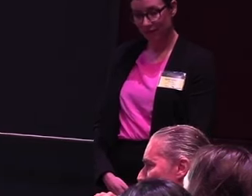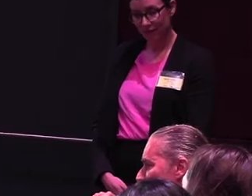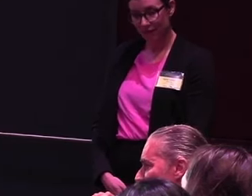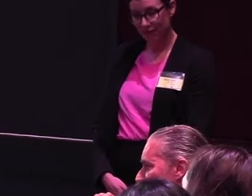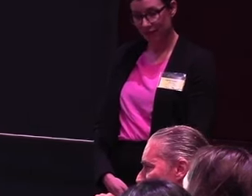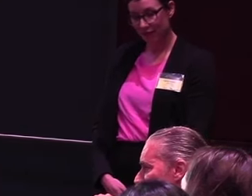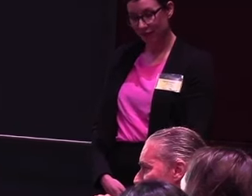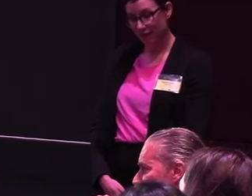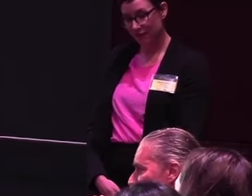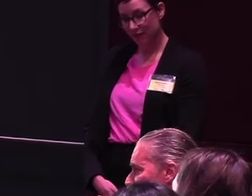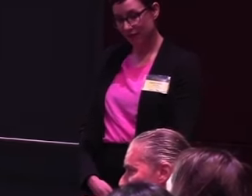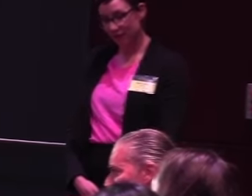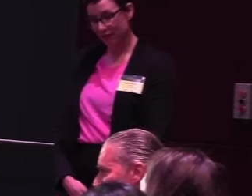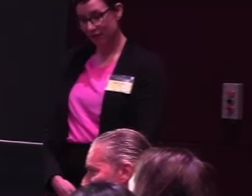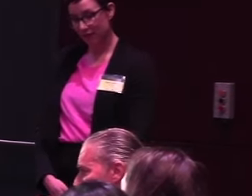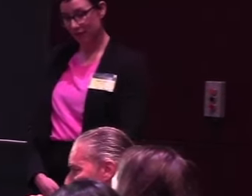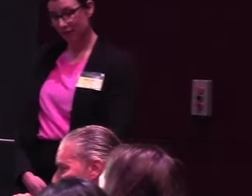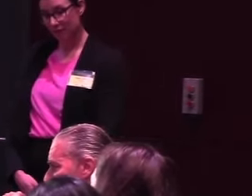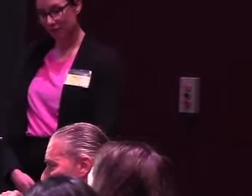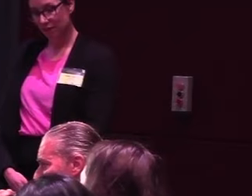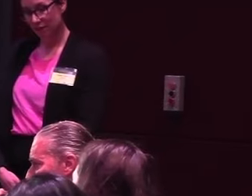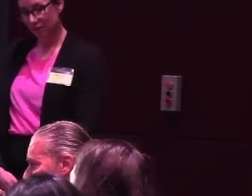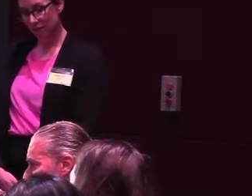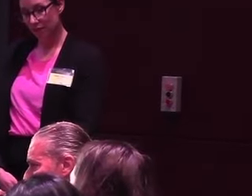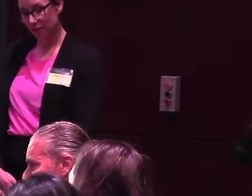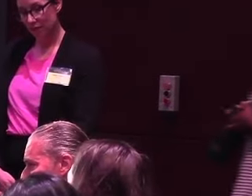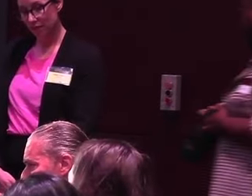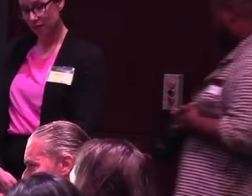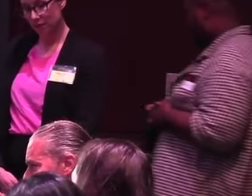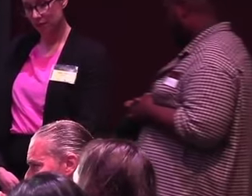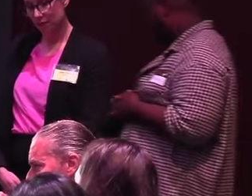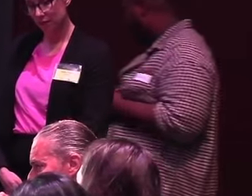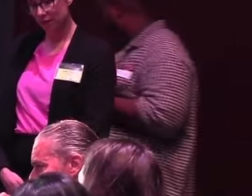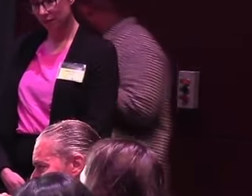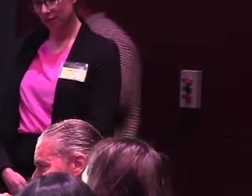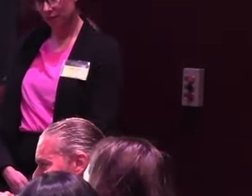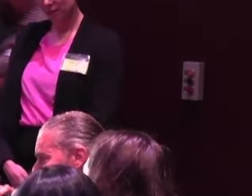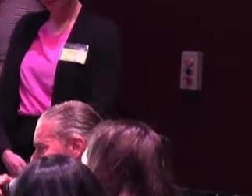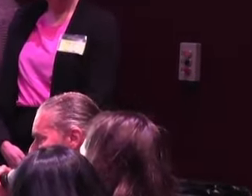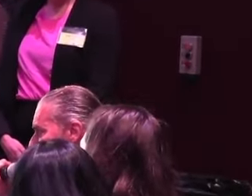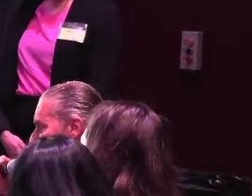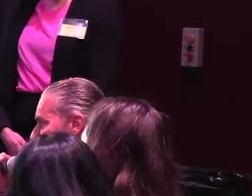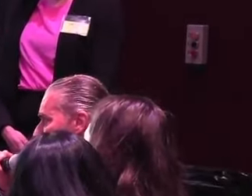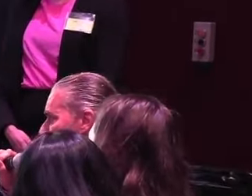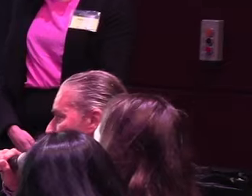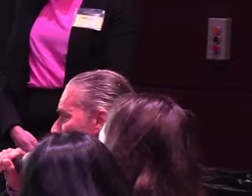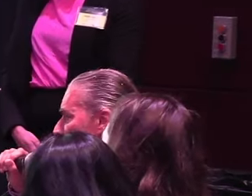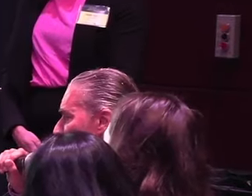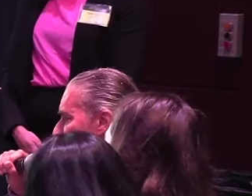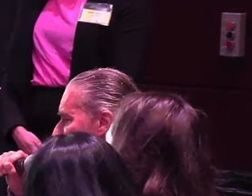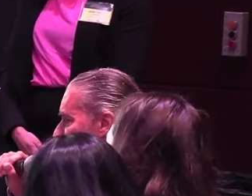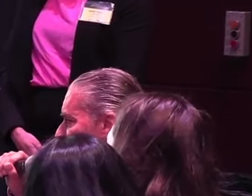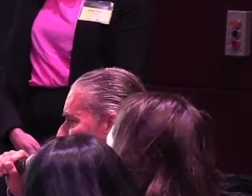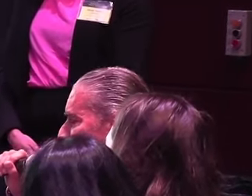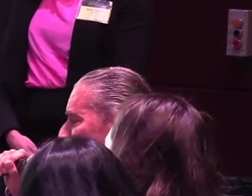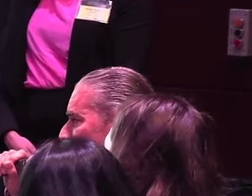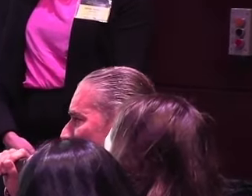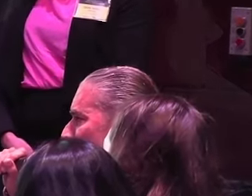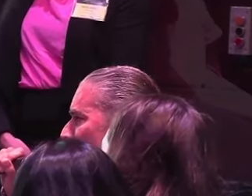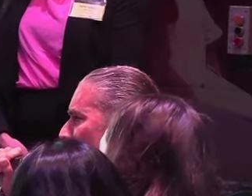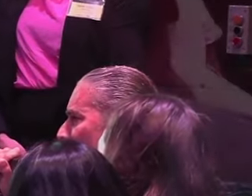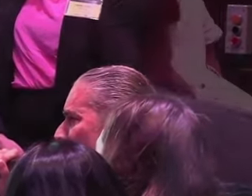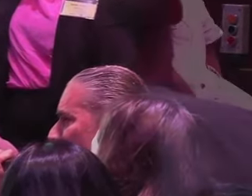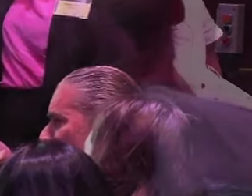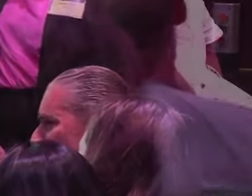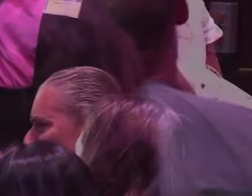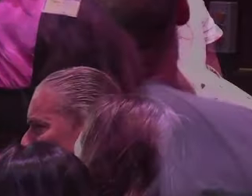There's so much here. Thank you for this incredible conversation and for everything we've been learning here. Also, thank you because I